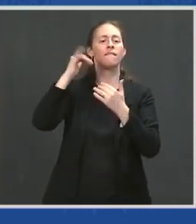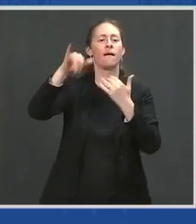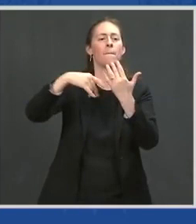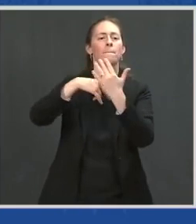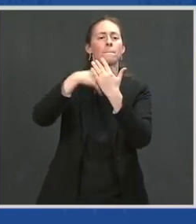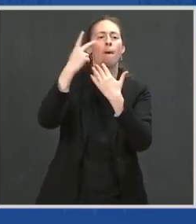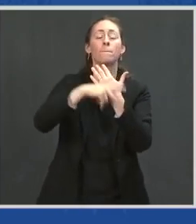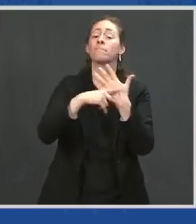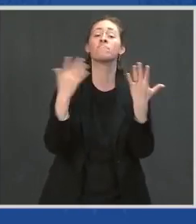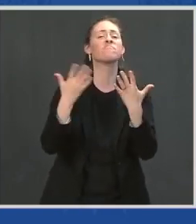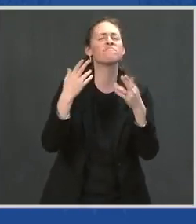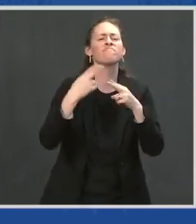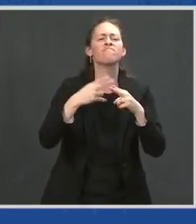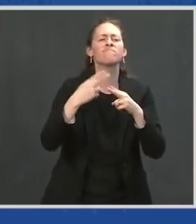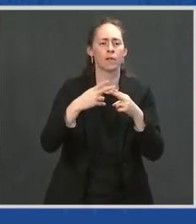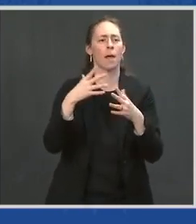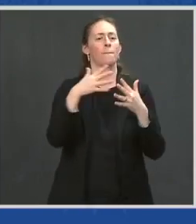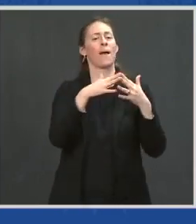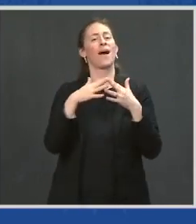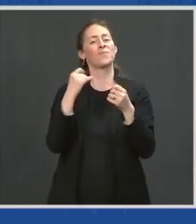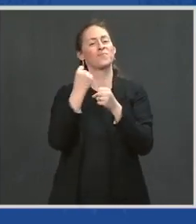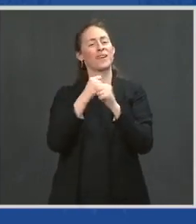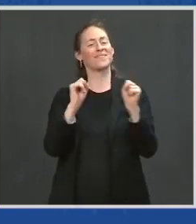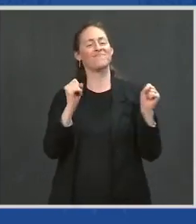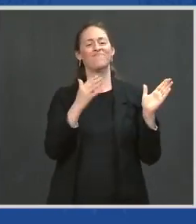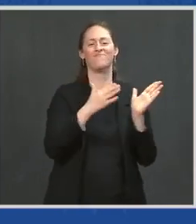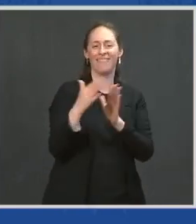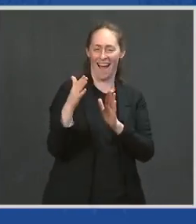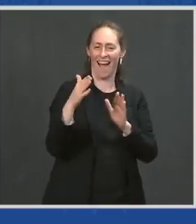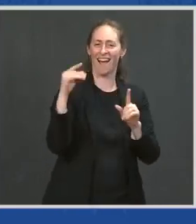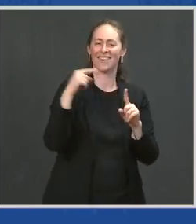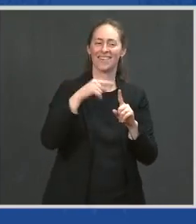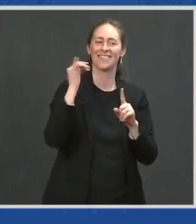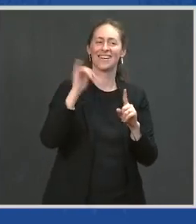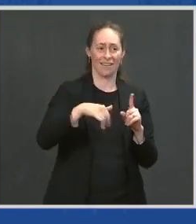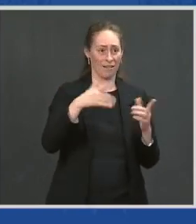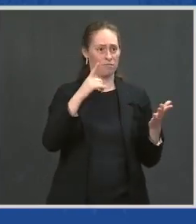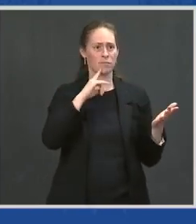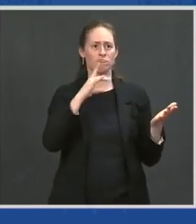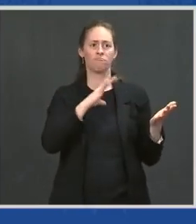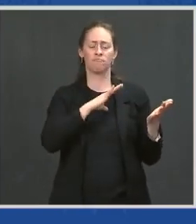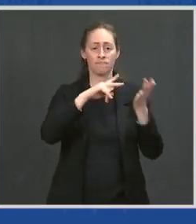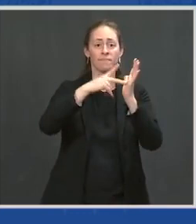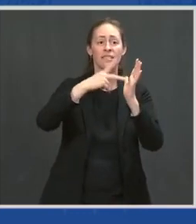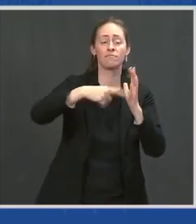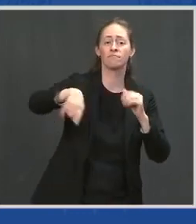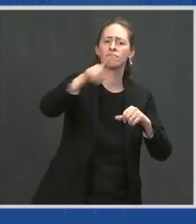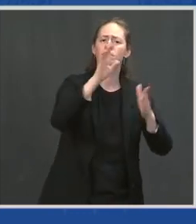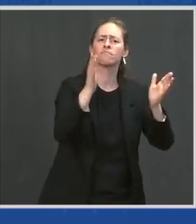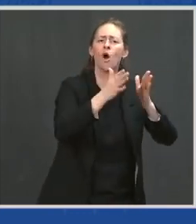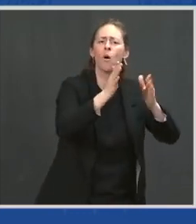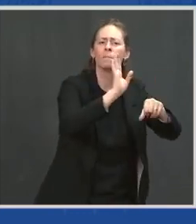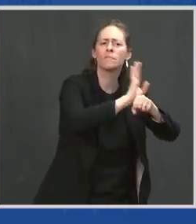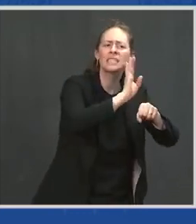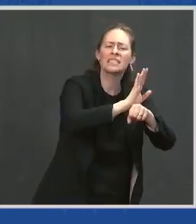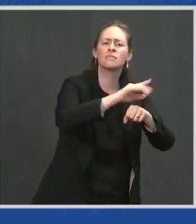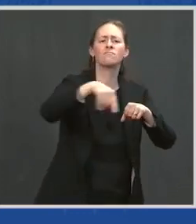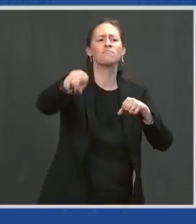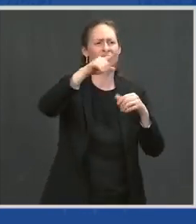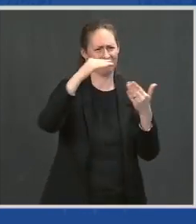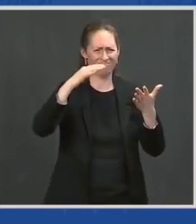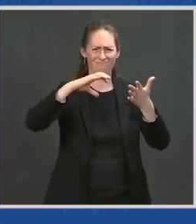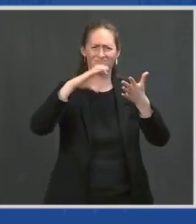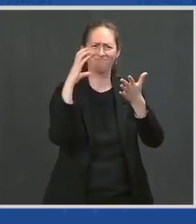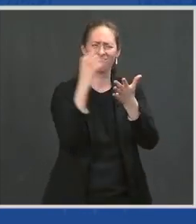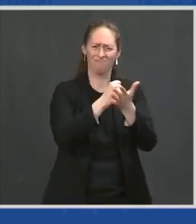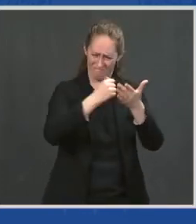Plan. So again, every employee should get paid leave to get a shot, and